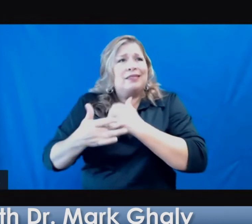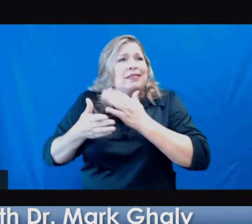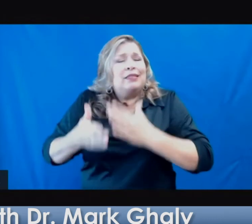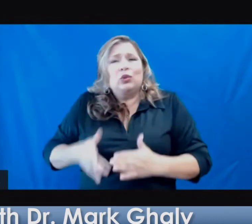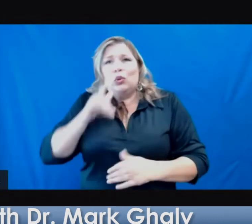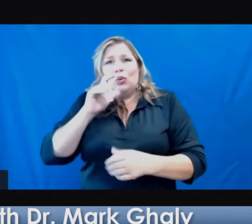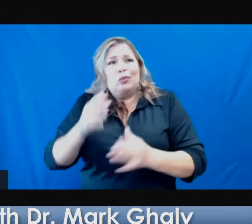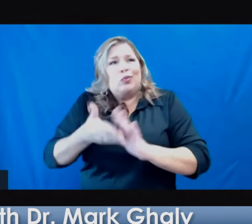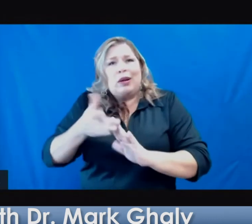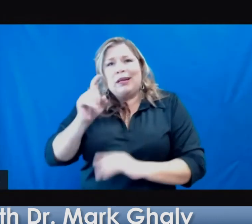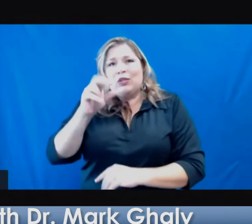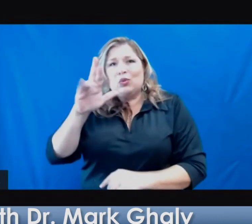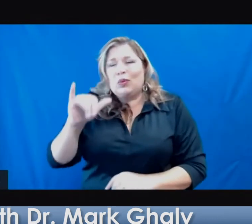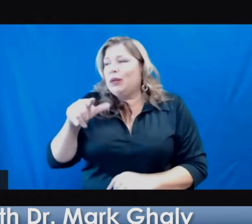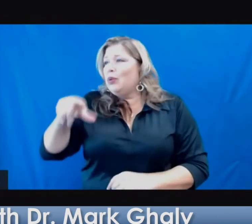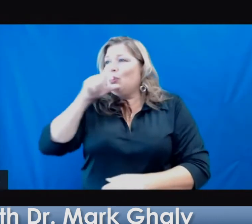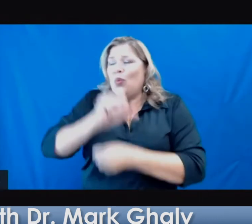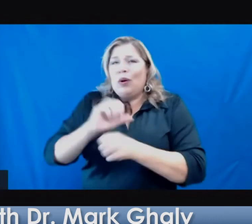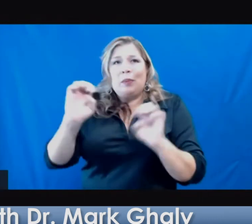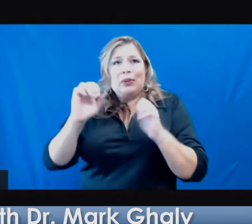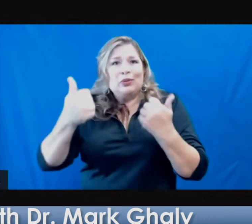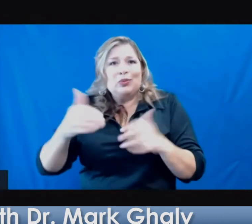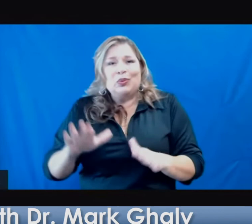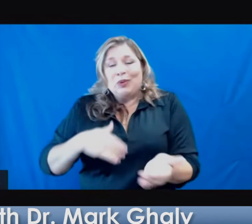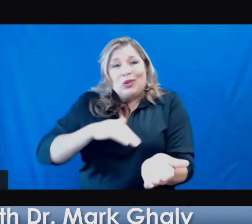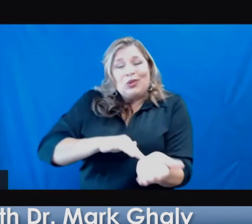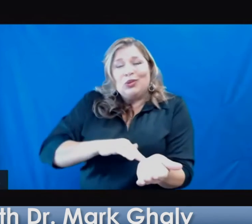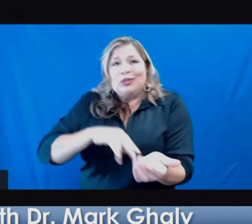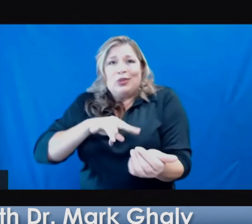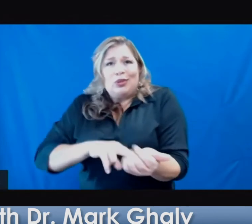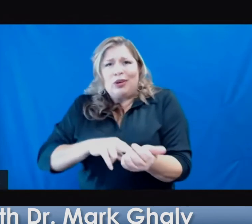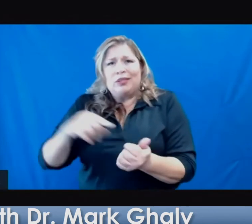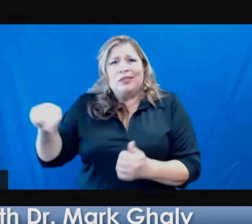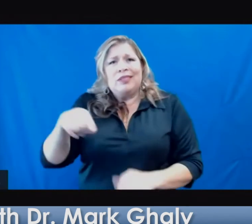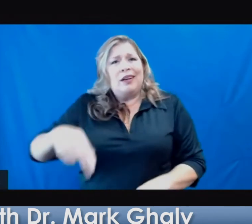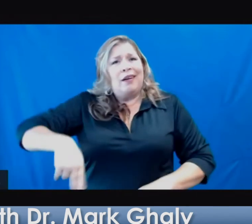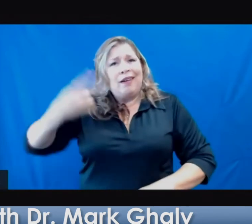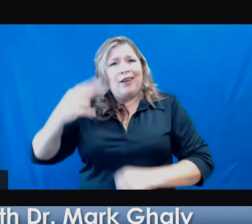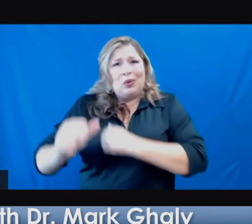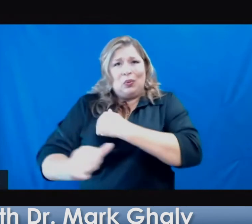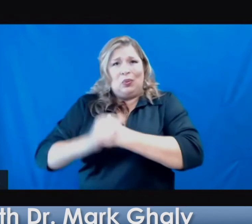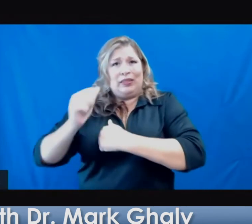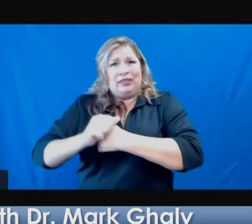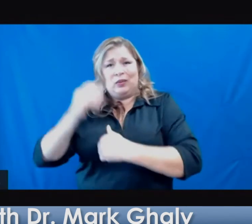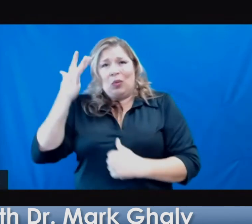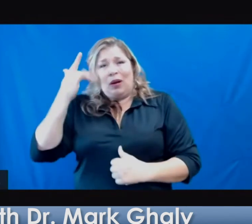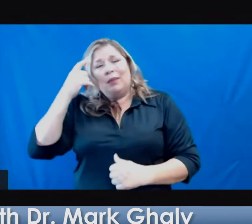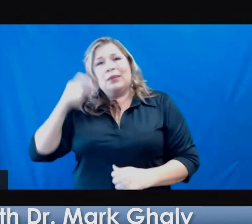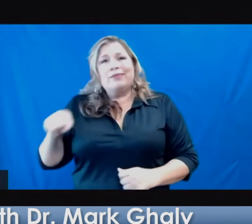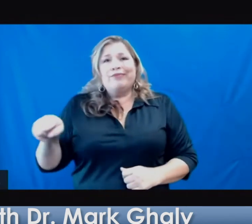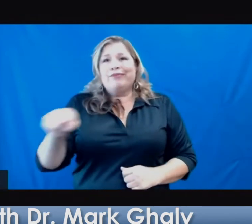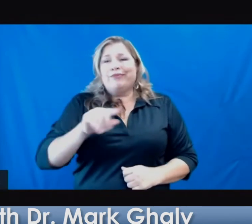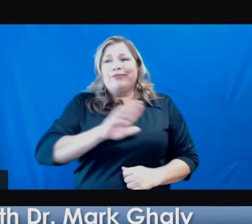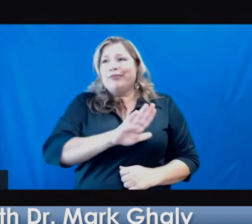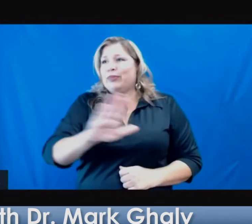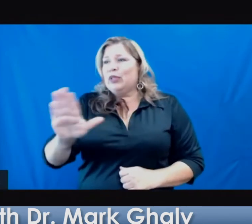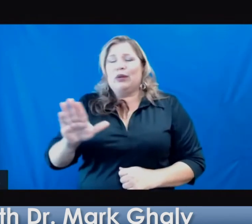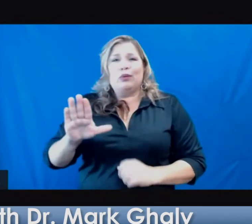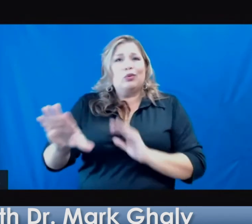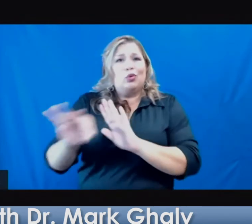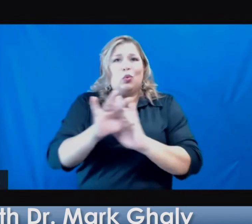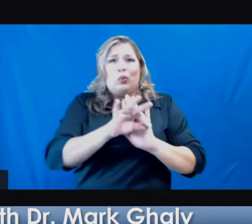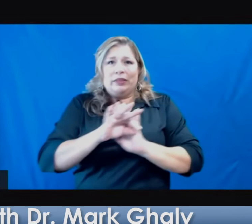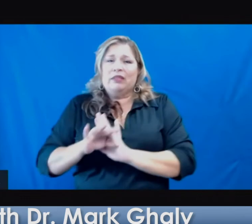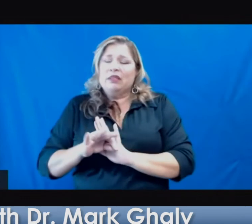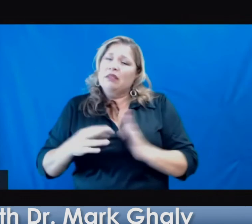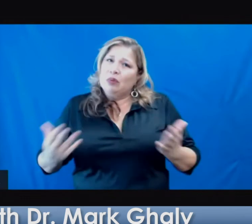work the emergency room, they are also at risk because of individual choices that we're talking about today. So I'll